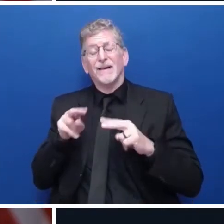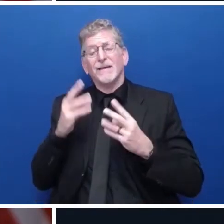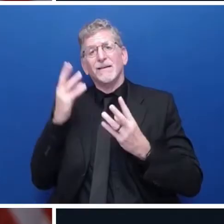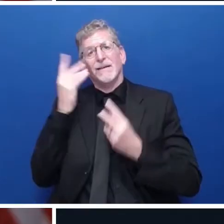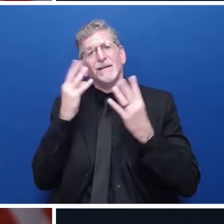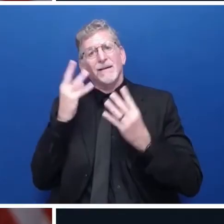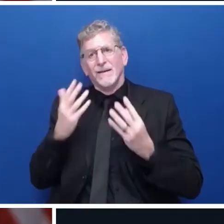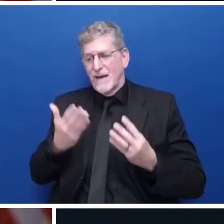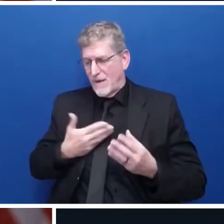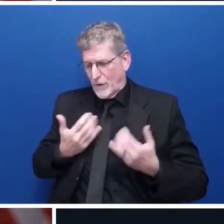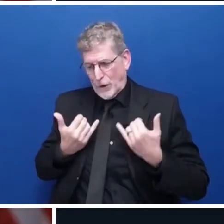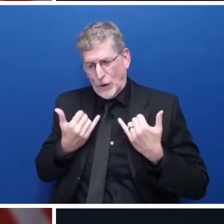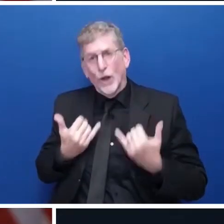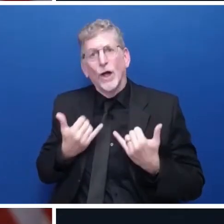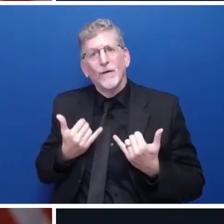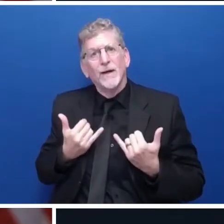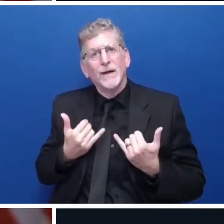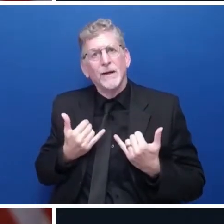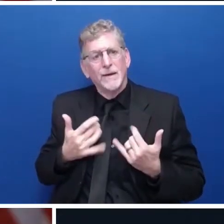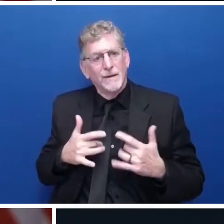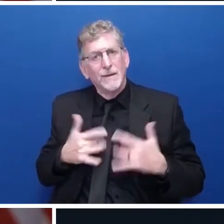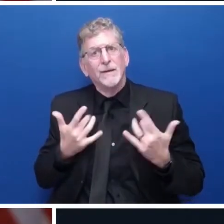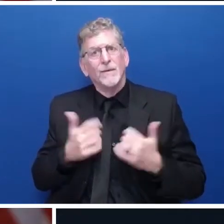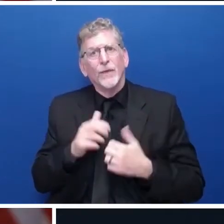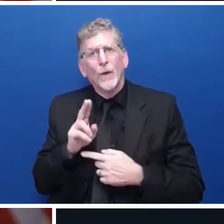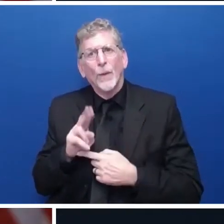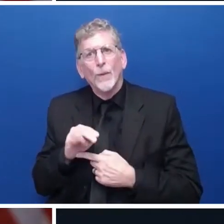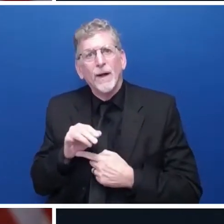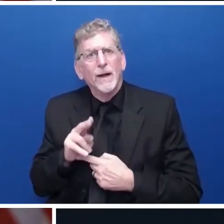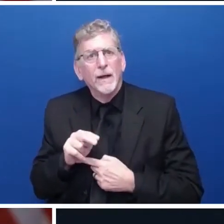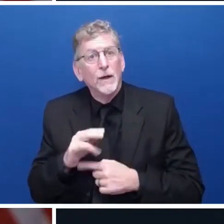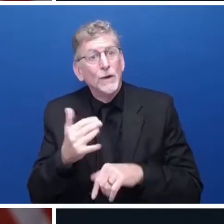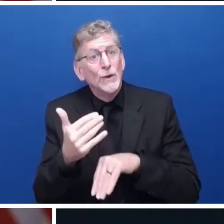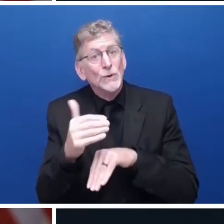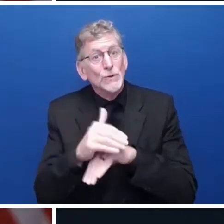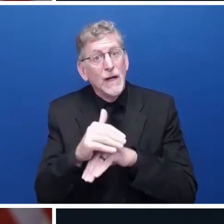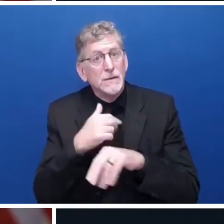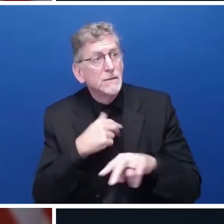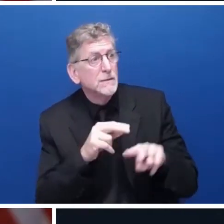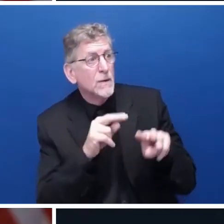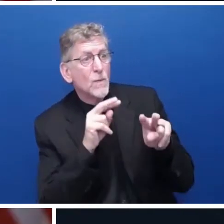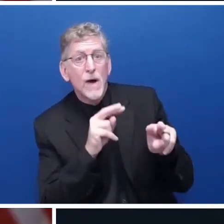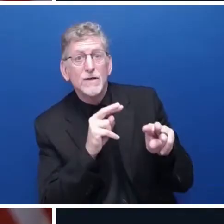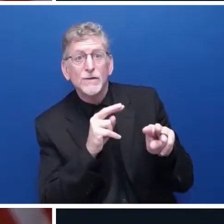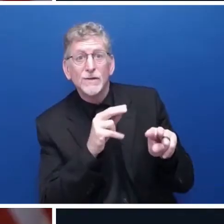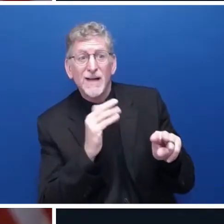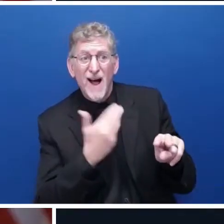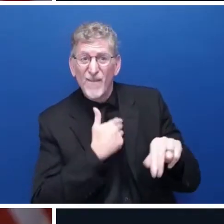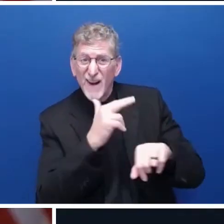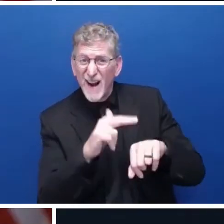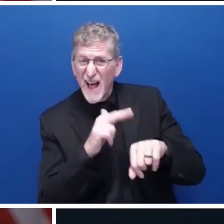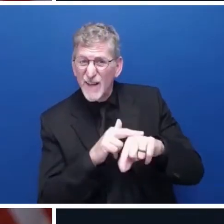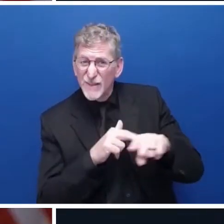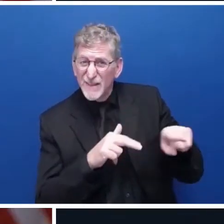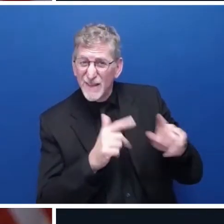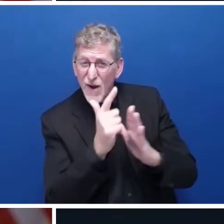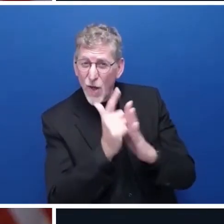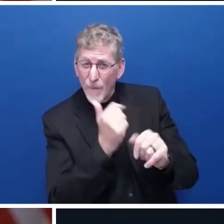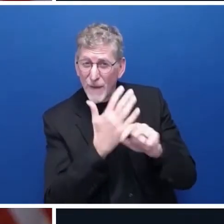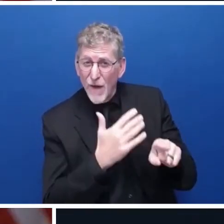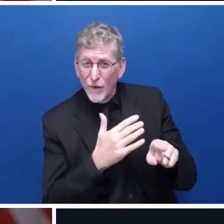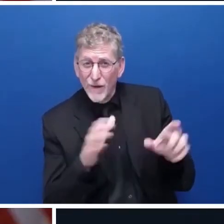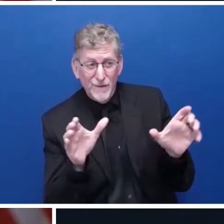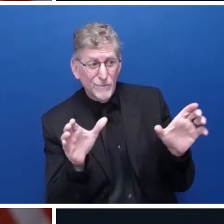we watched our nation's lawmakers gather for a joint session of Congress, we did not hear the truth from our